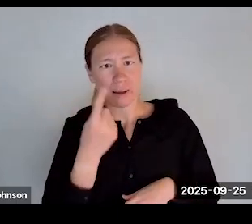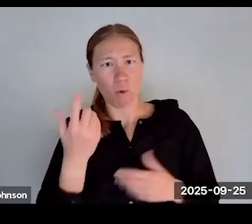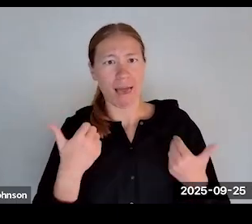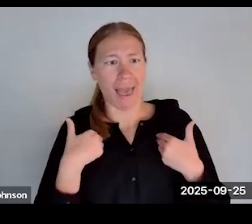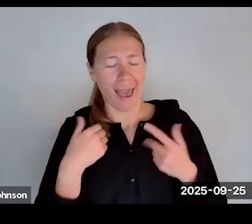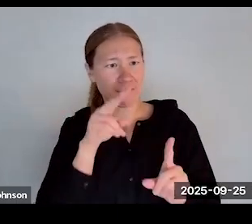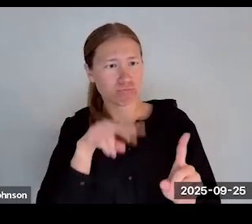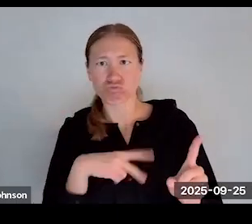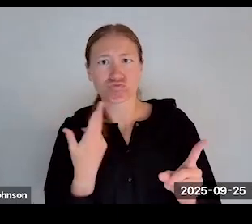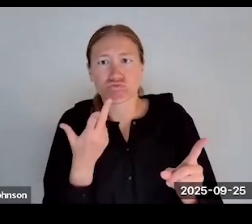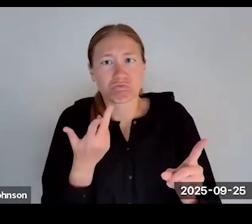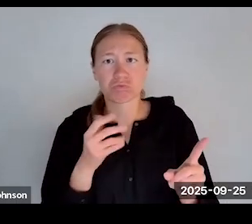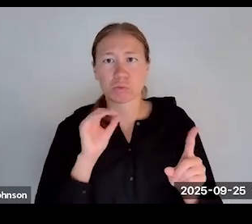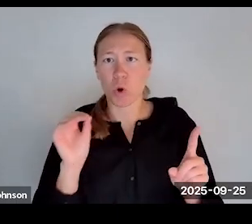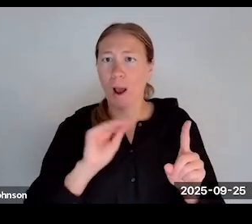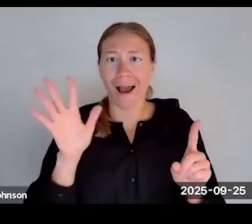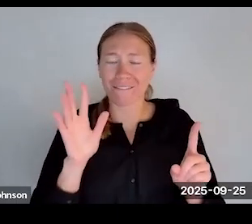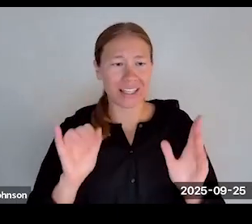the condition at all.